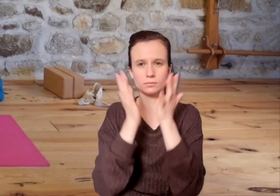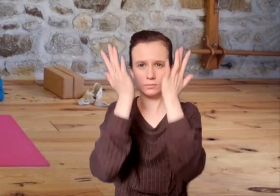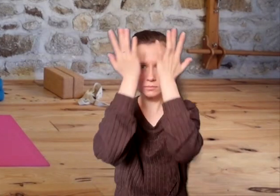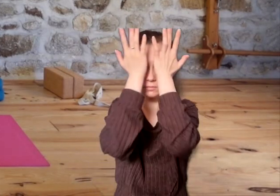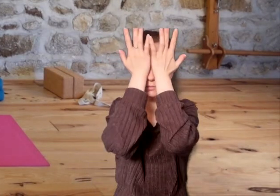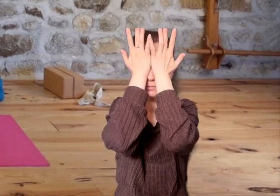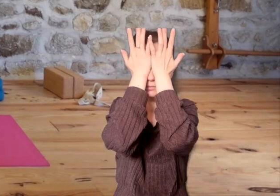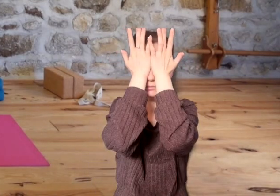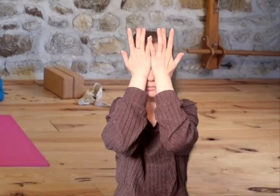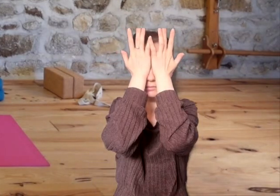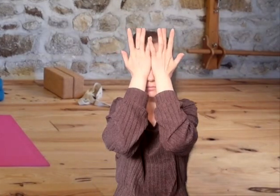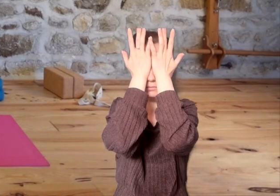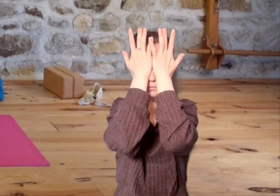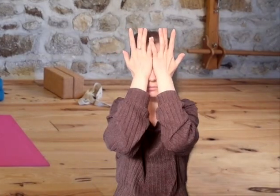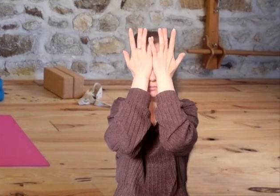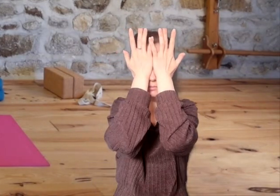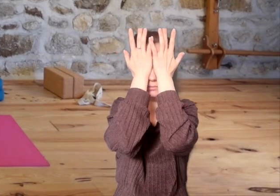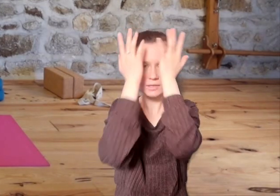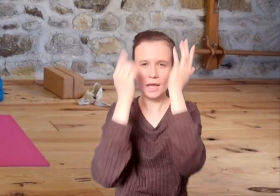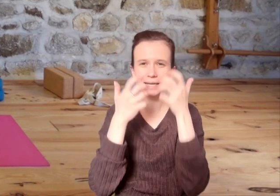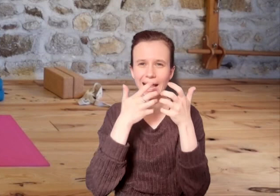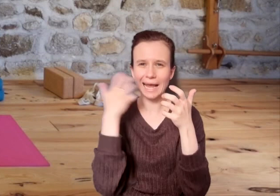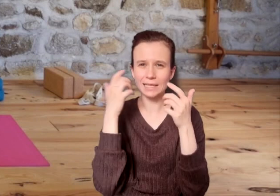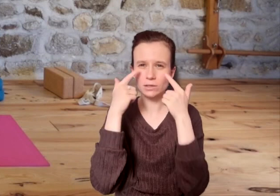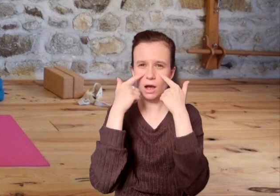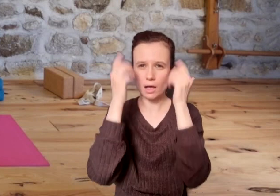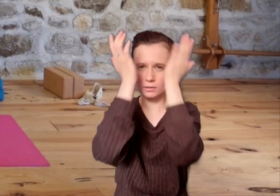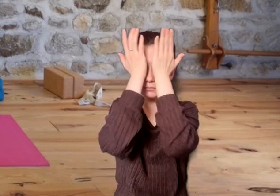We're going to apply that heat to our eyes.